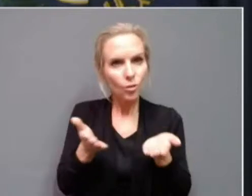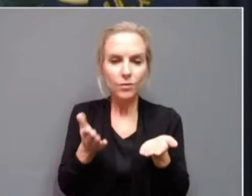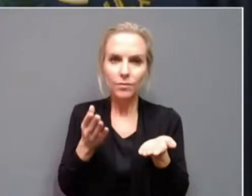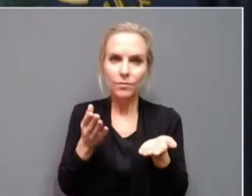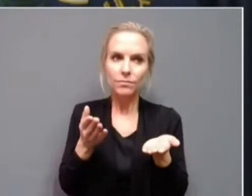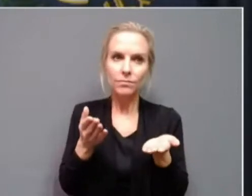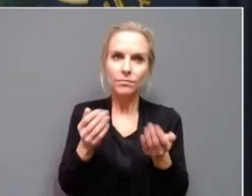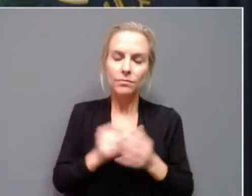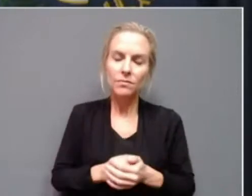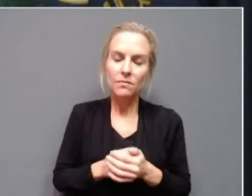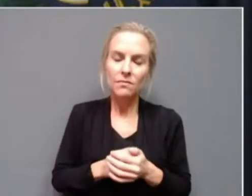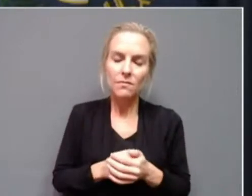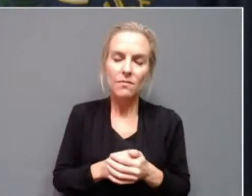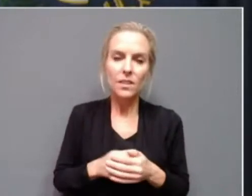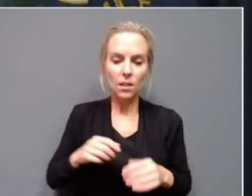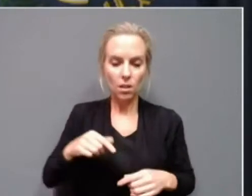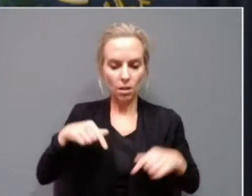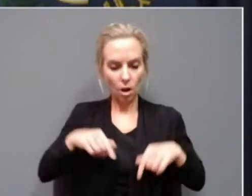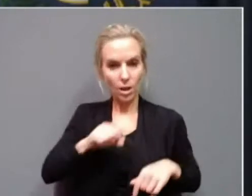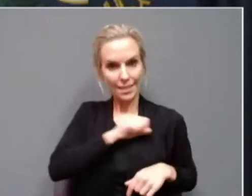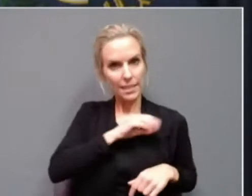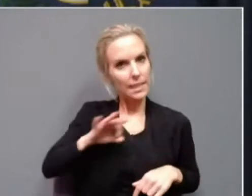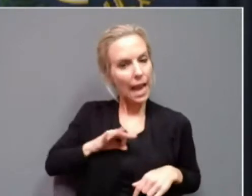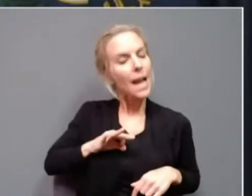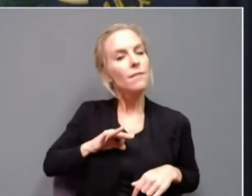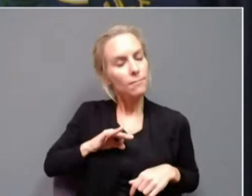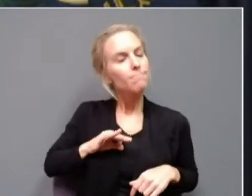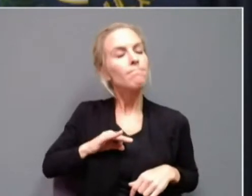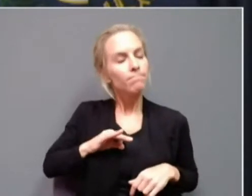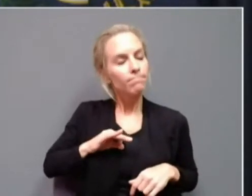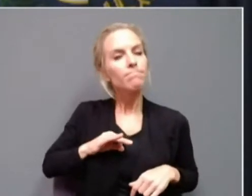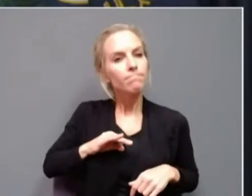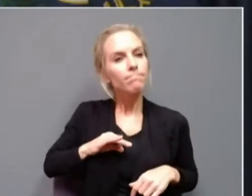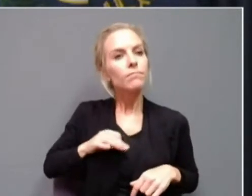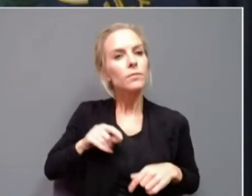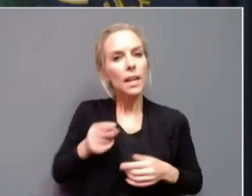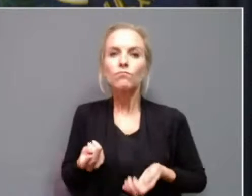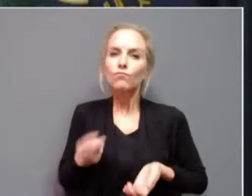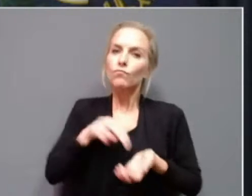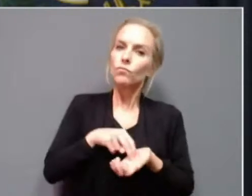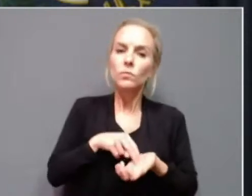Our staff stepped up, and they also have been getting vaccinated.